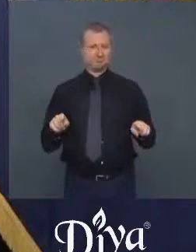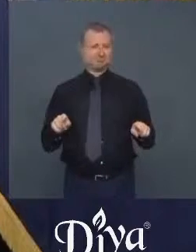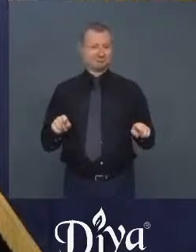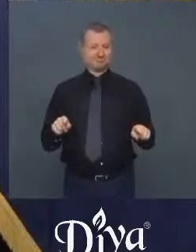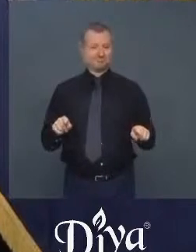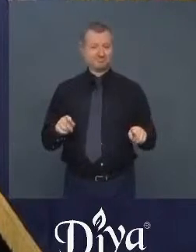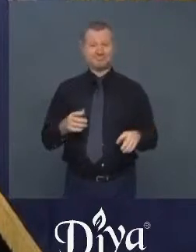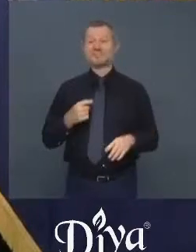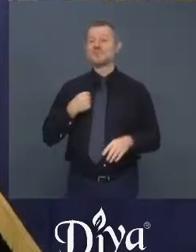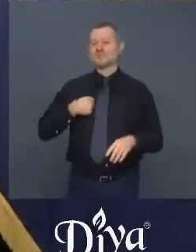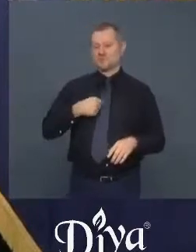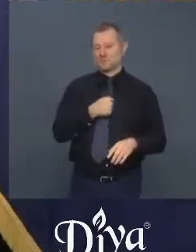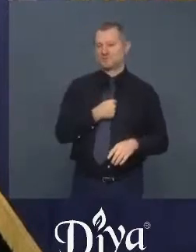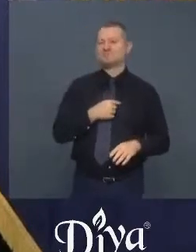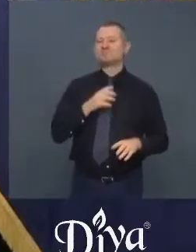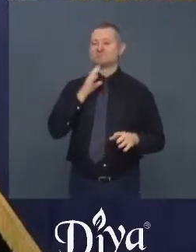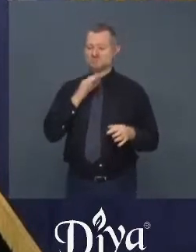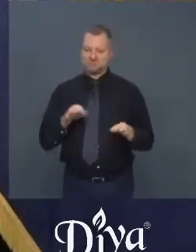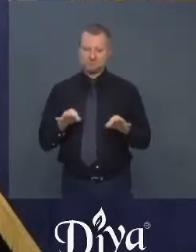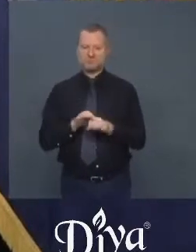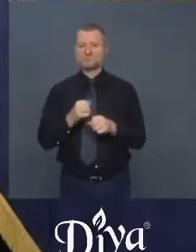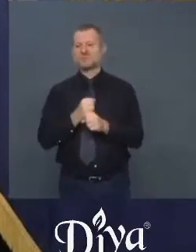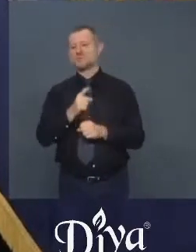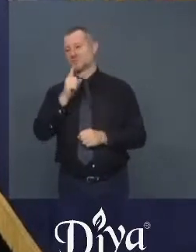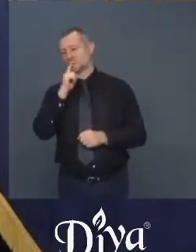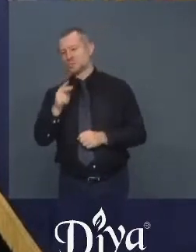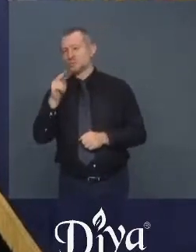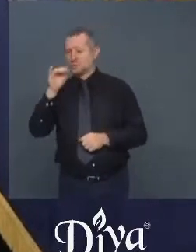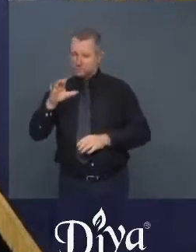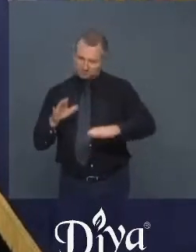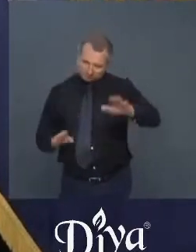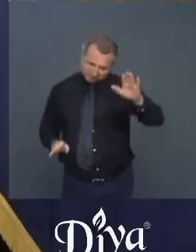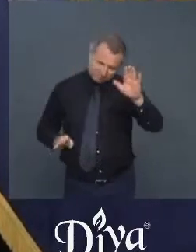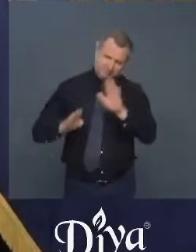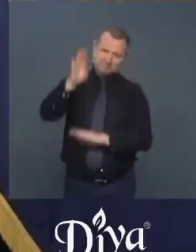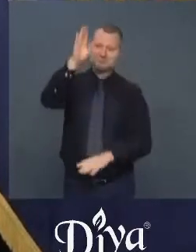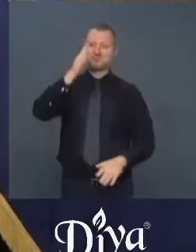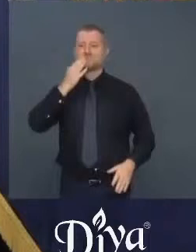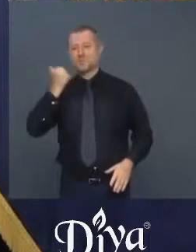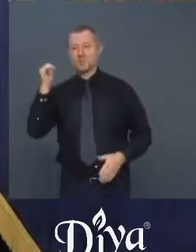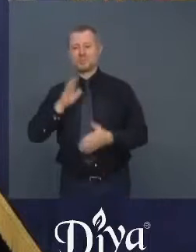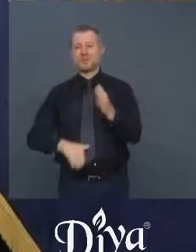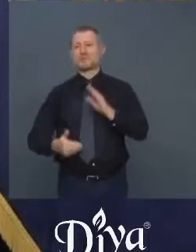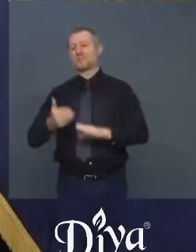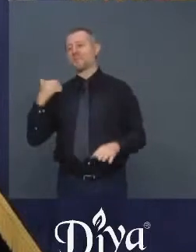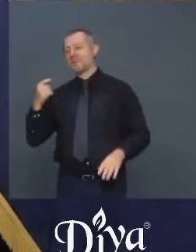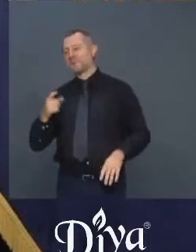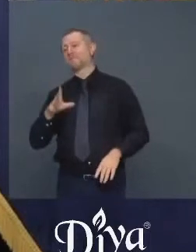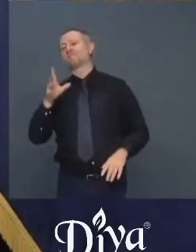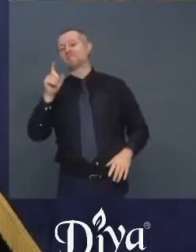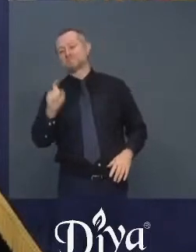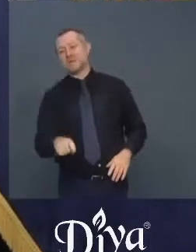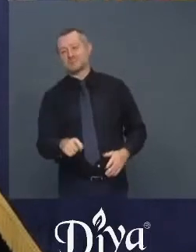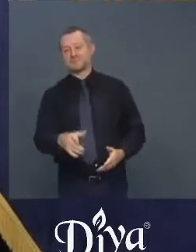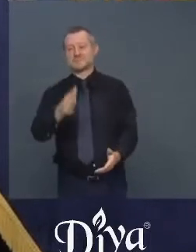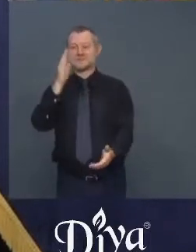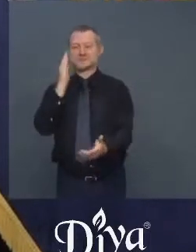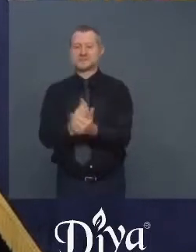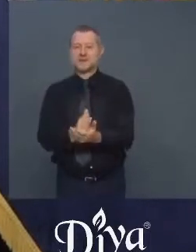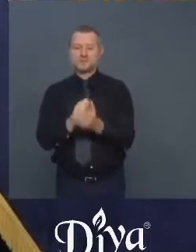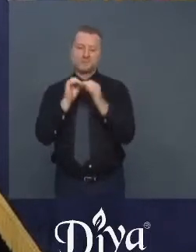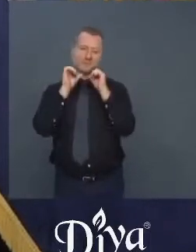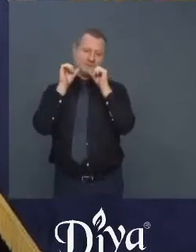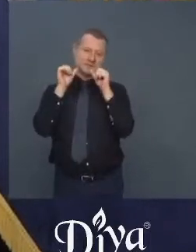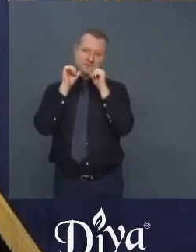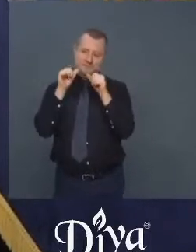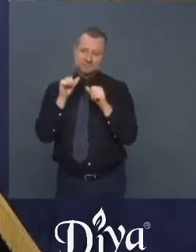make sure New York City comes back stronger than ever. But we have to stop the denial, and we have to acknowledge the problem, because